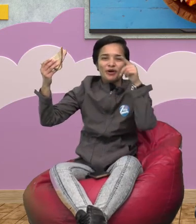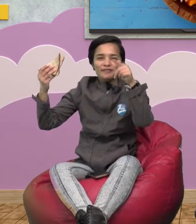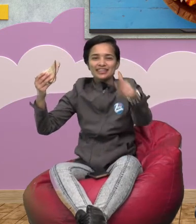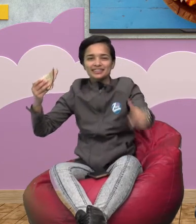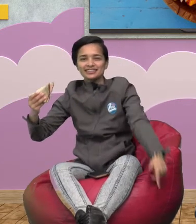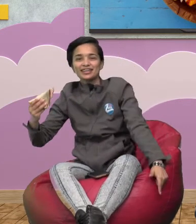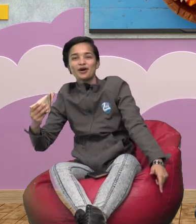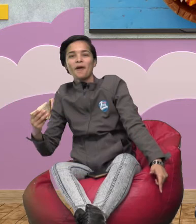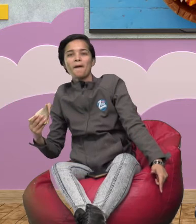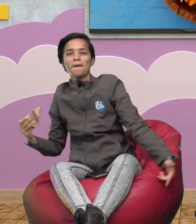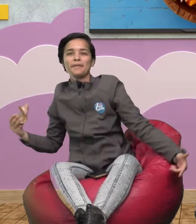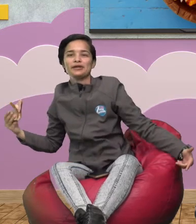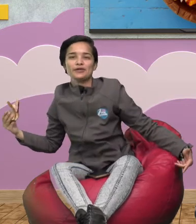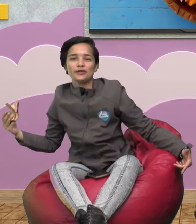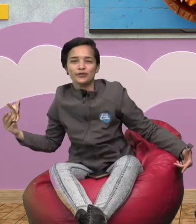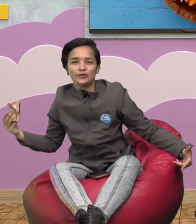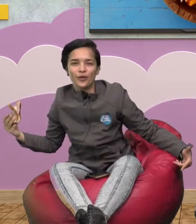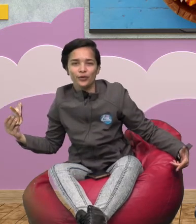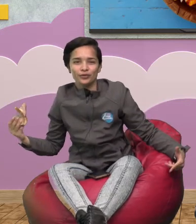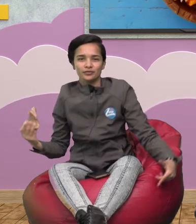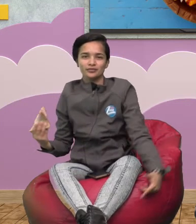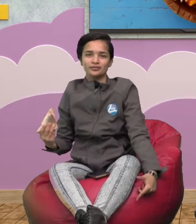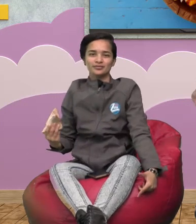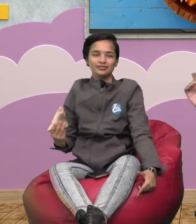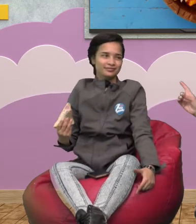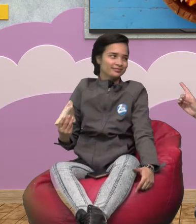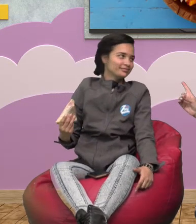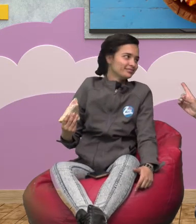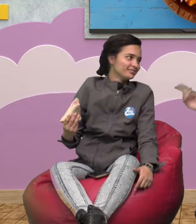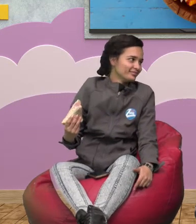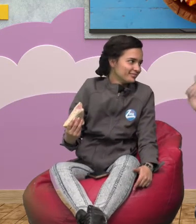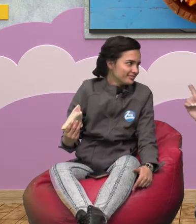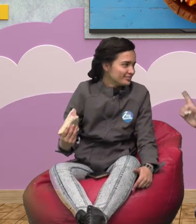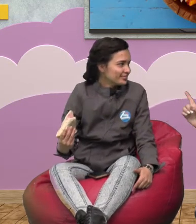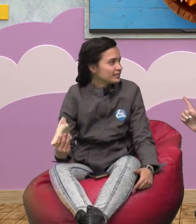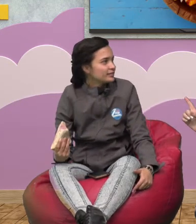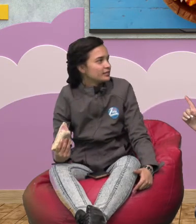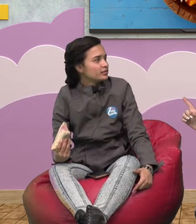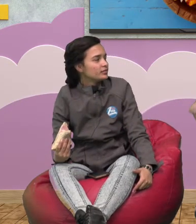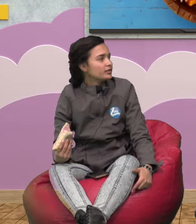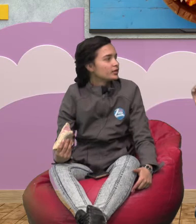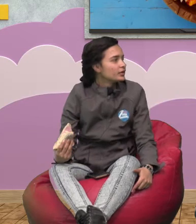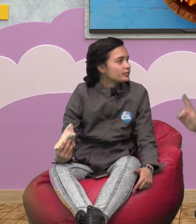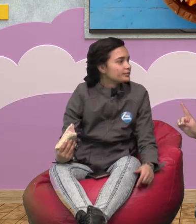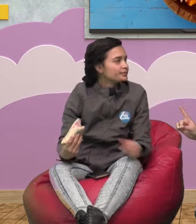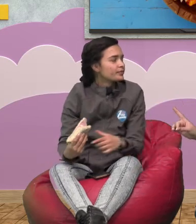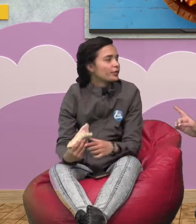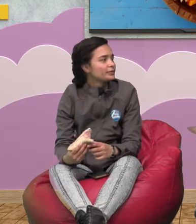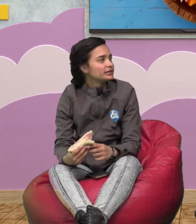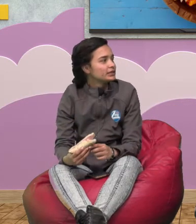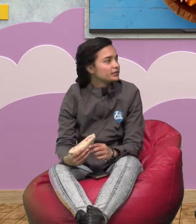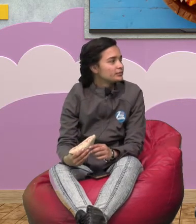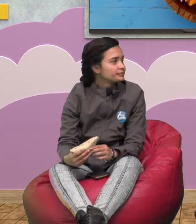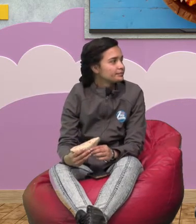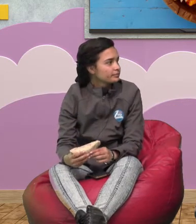with confidence. Yeah, I'm going to eat it with confidence. Yes, you. But before we do that, we first need to sing a song with our friends, but a very short song. So